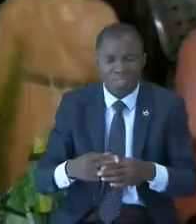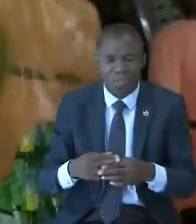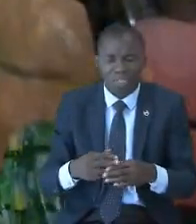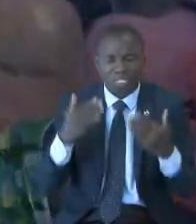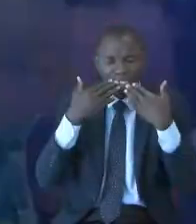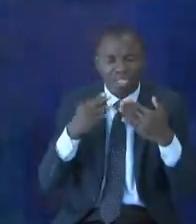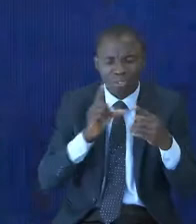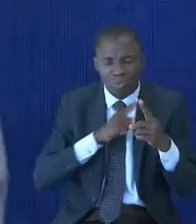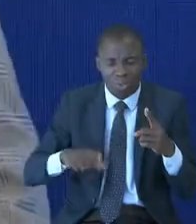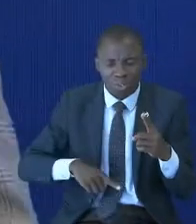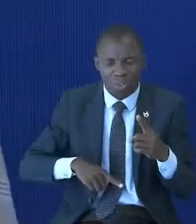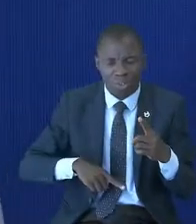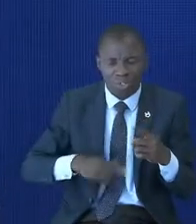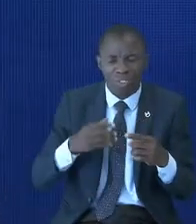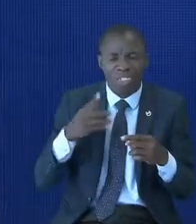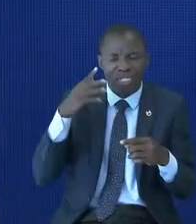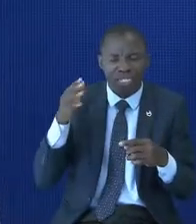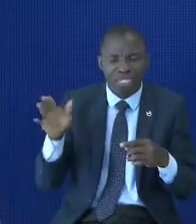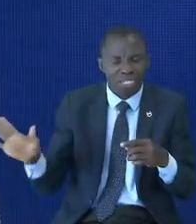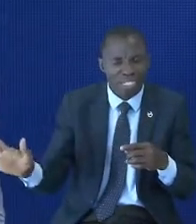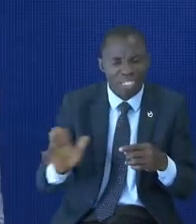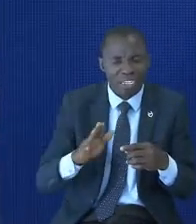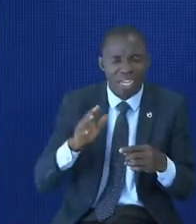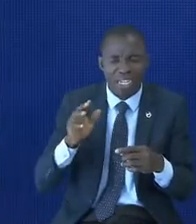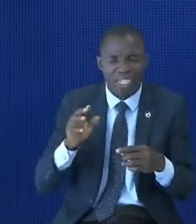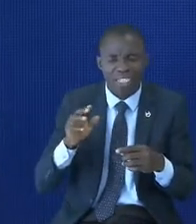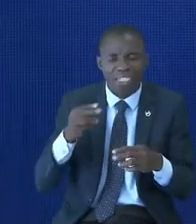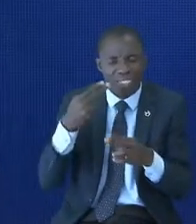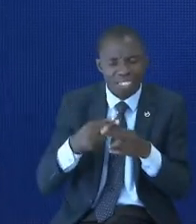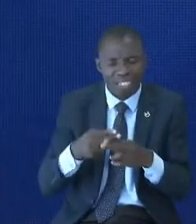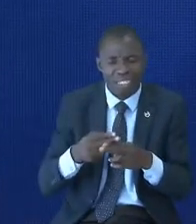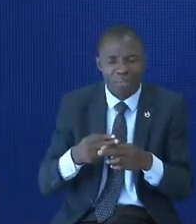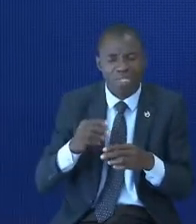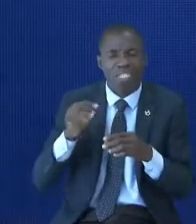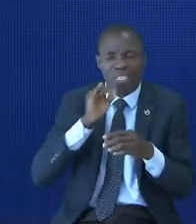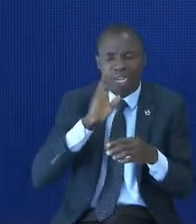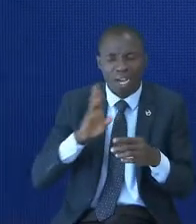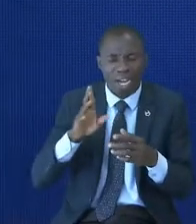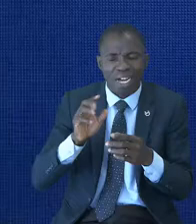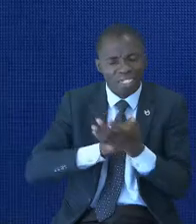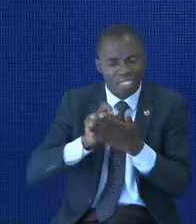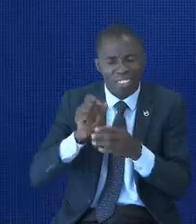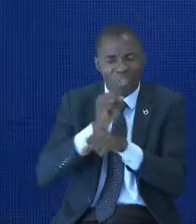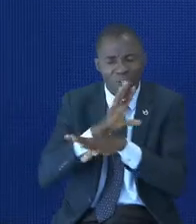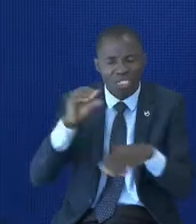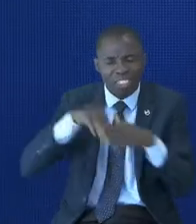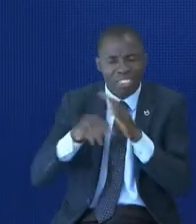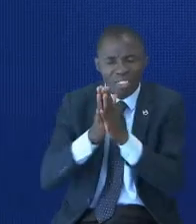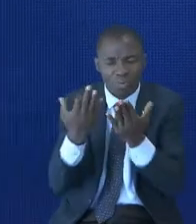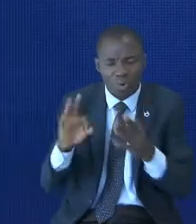Thank you, Lord. Their names already are written in the book of life in heaven.